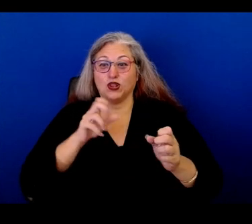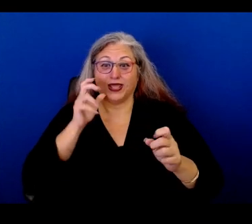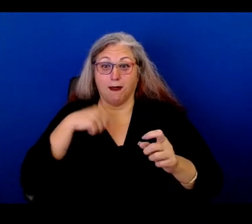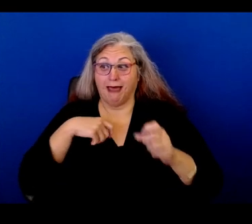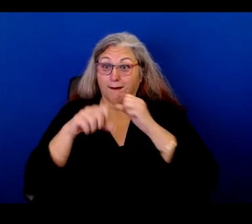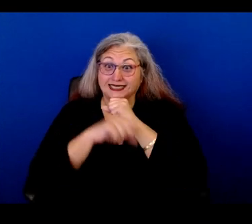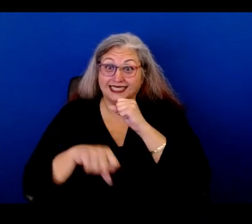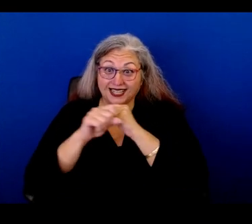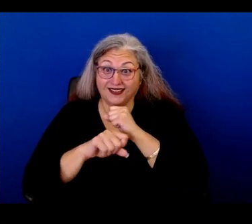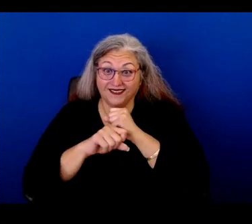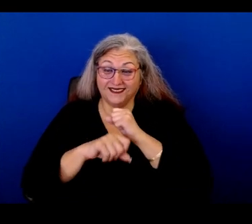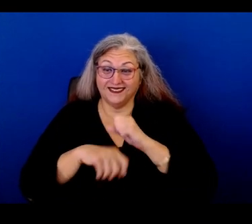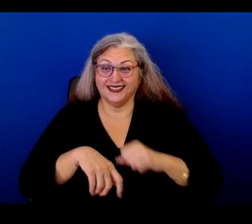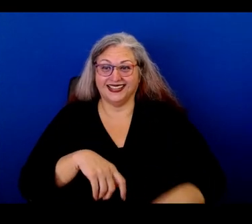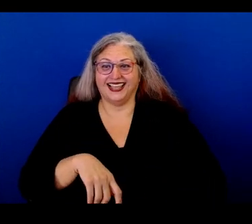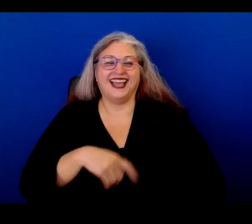can you hear my mosquito?